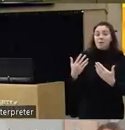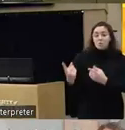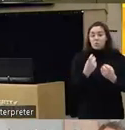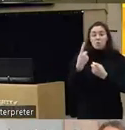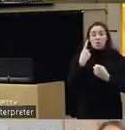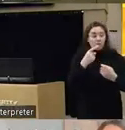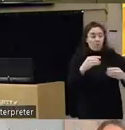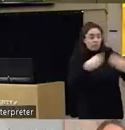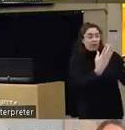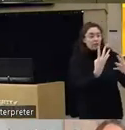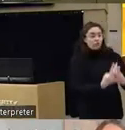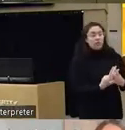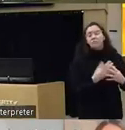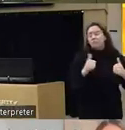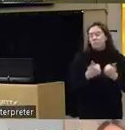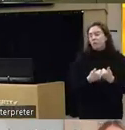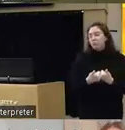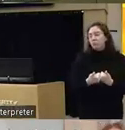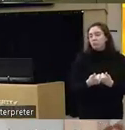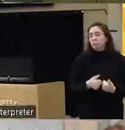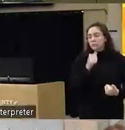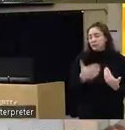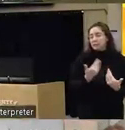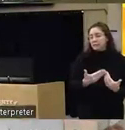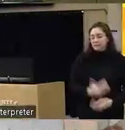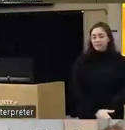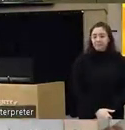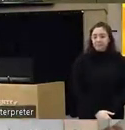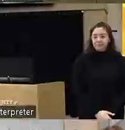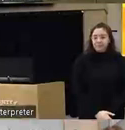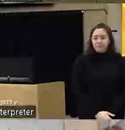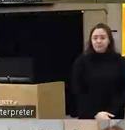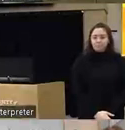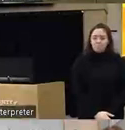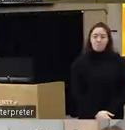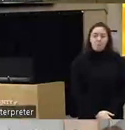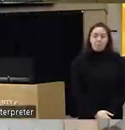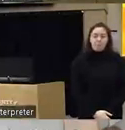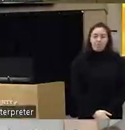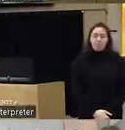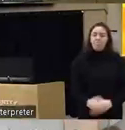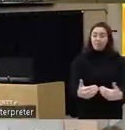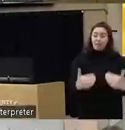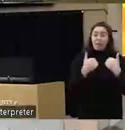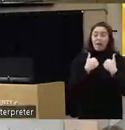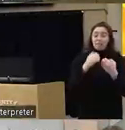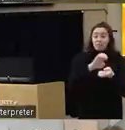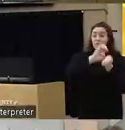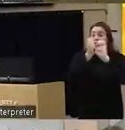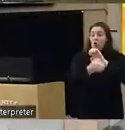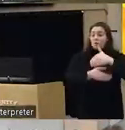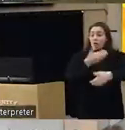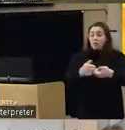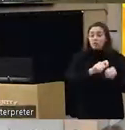a challenge. And I'll show a graphic on that. So there is an evolving pediatric collaborative care